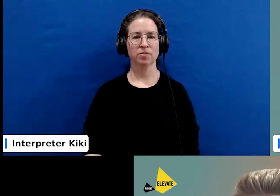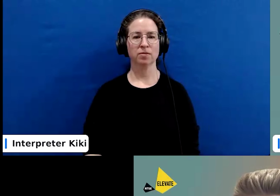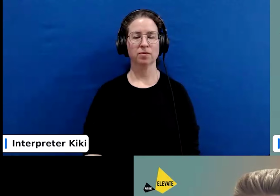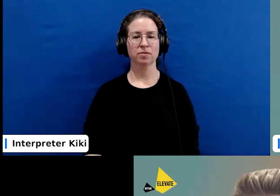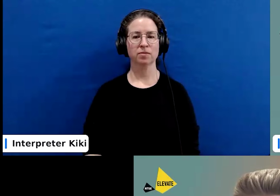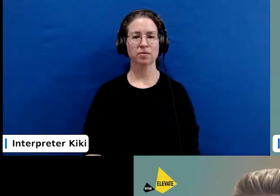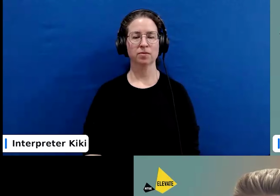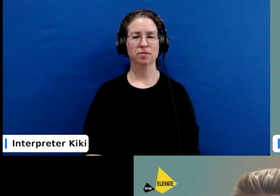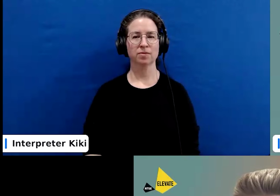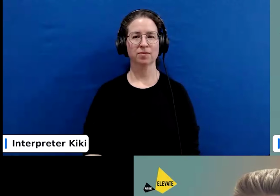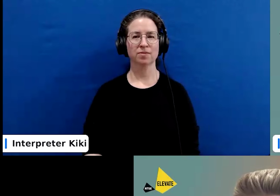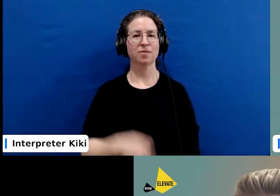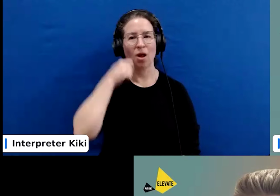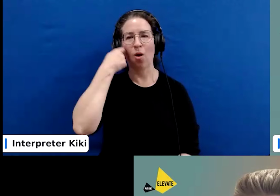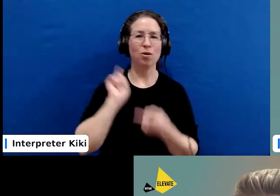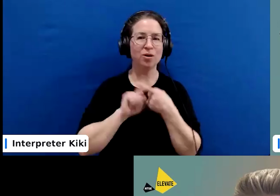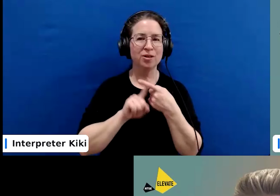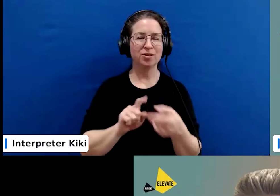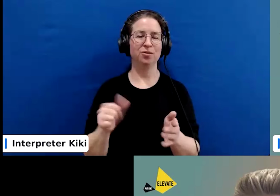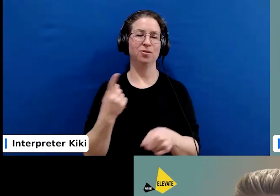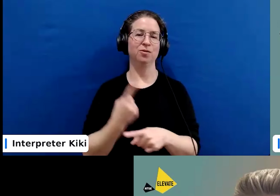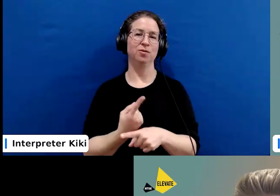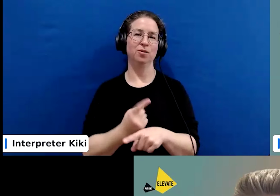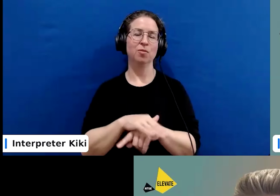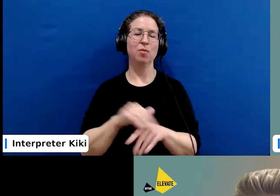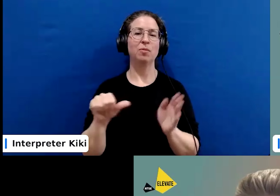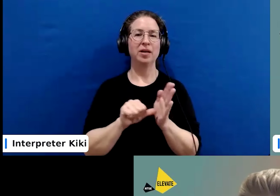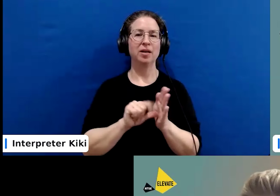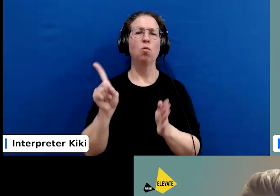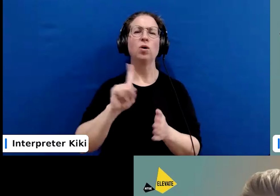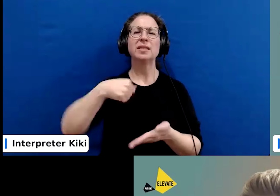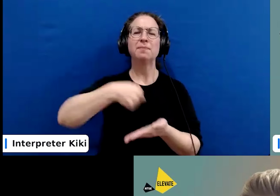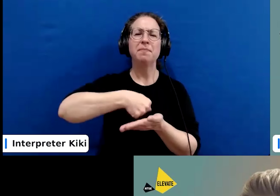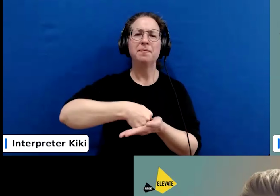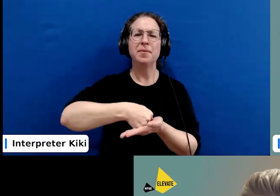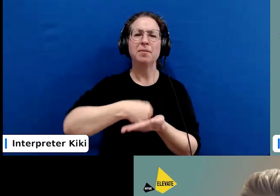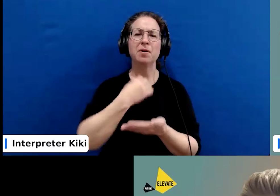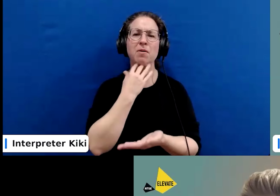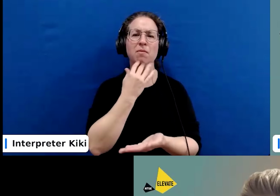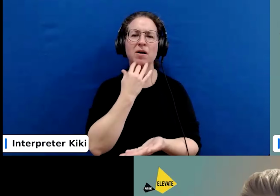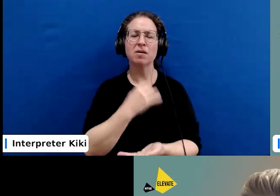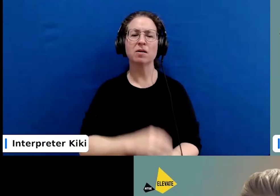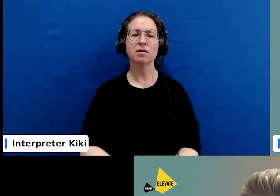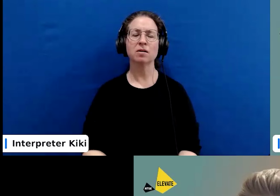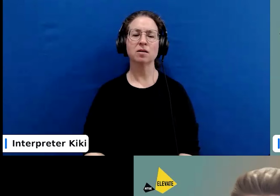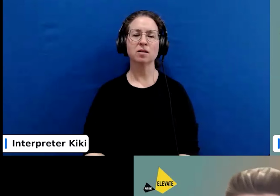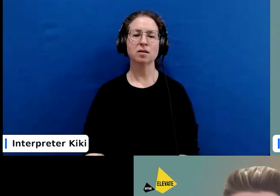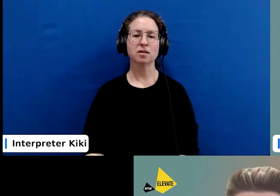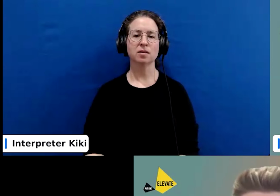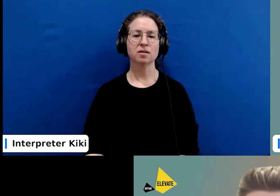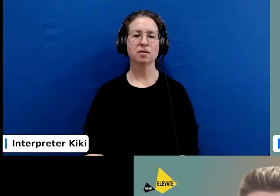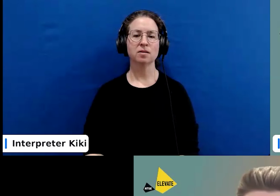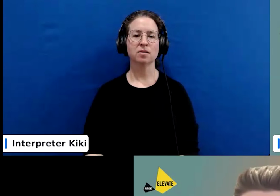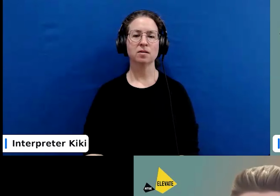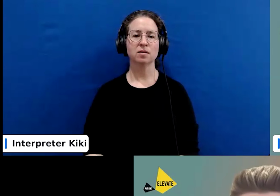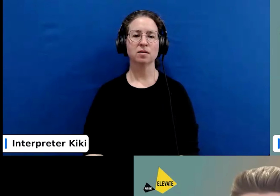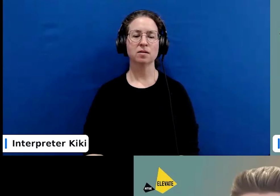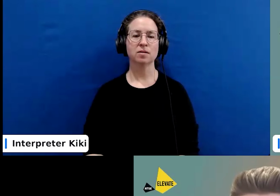And I'll keep going on the money. So what would be the minimum amount of money you would get for the scholarship is another question. So